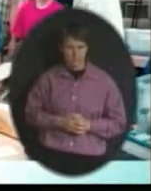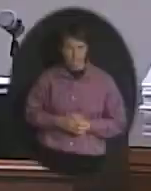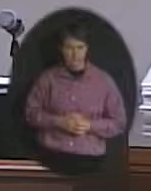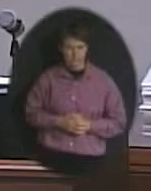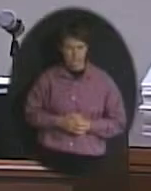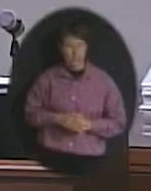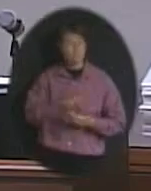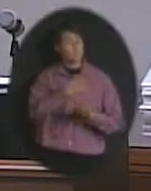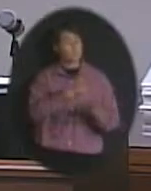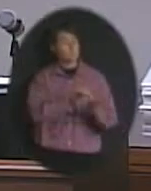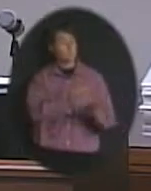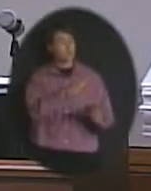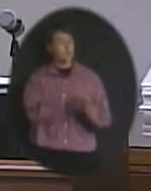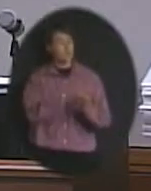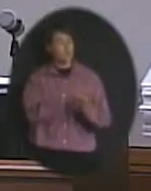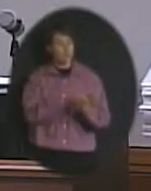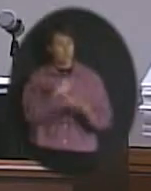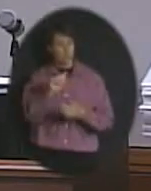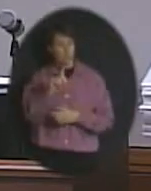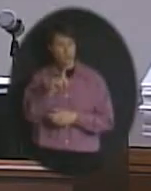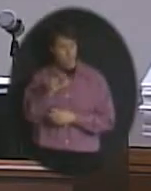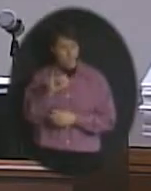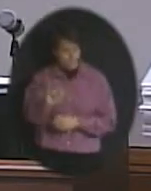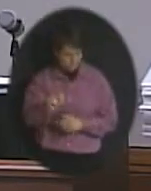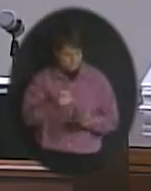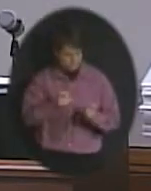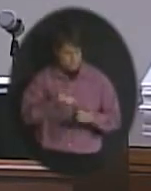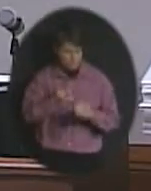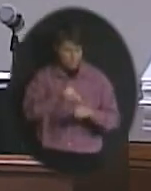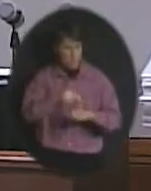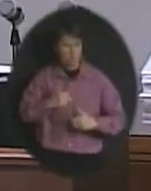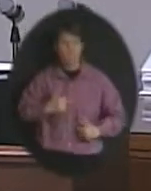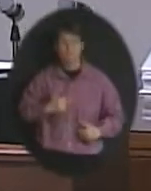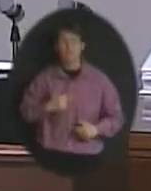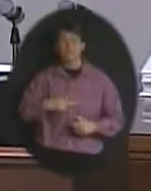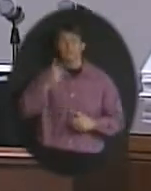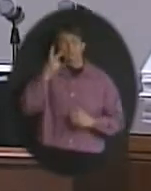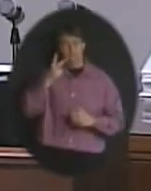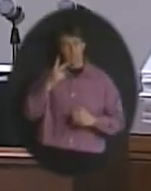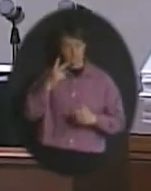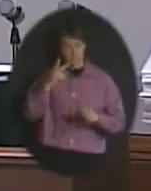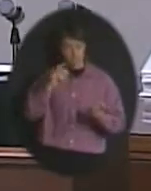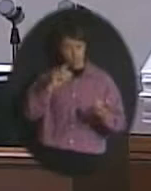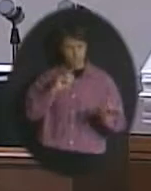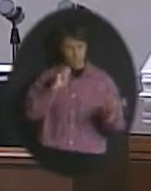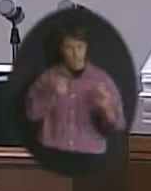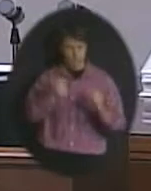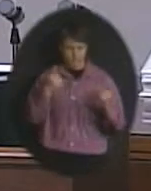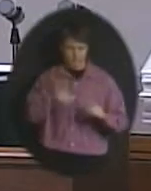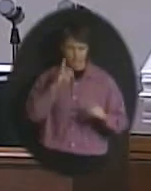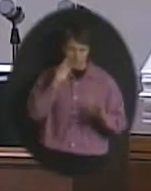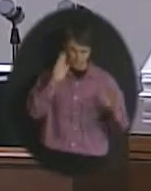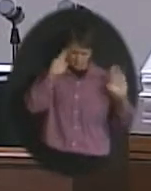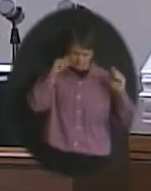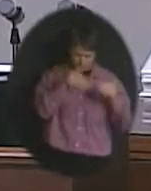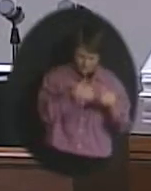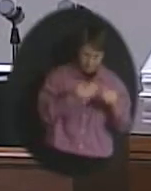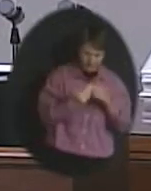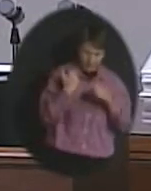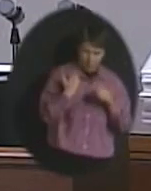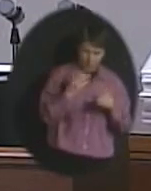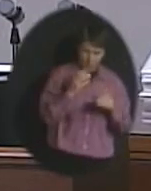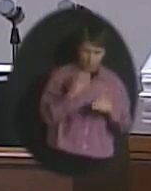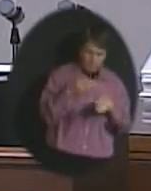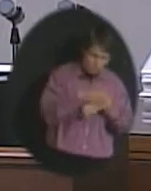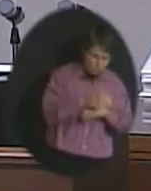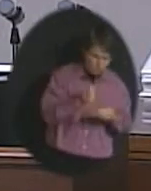As a middle school administrator, I've seen the change take place from the narrow focus of the traditional wood shop and metals to